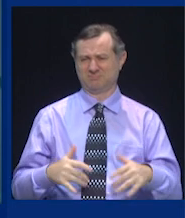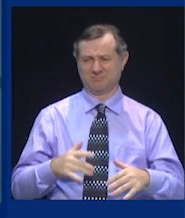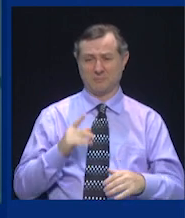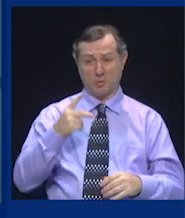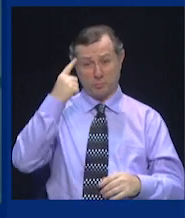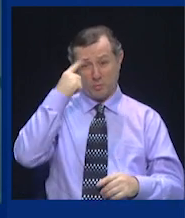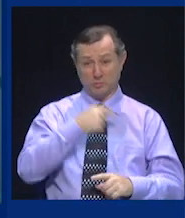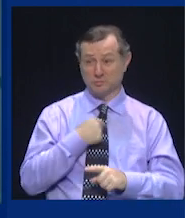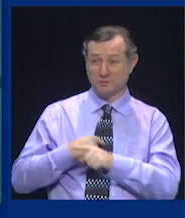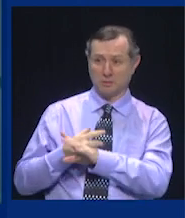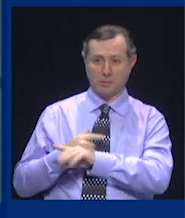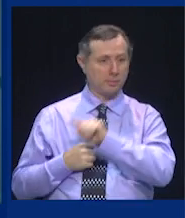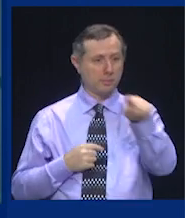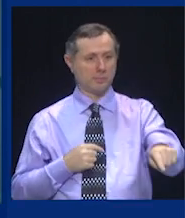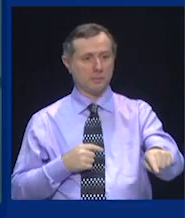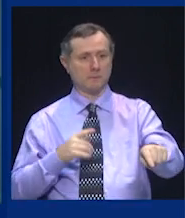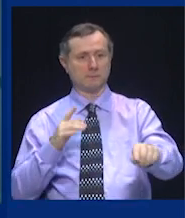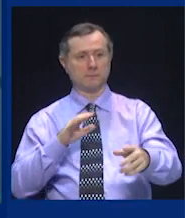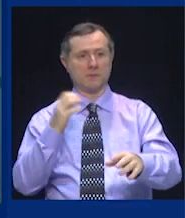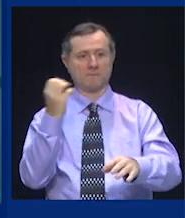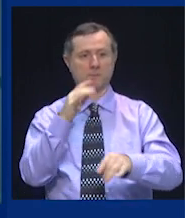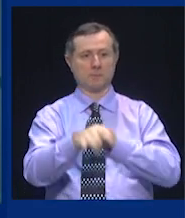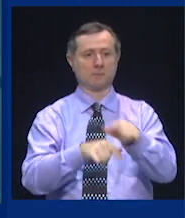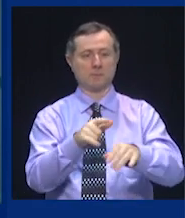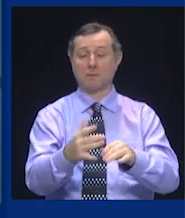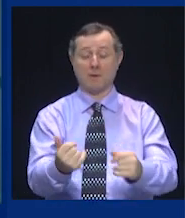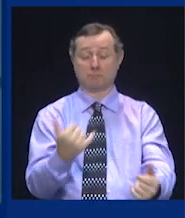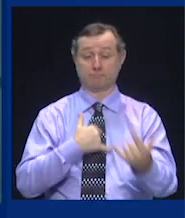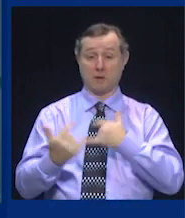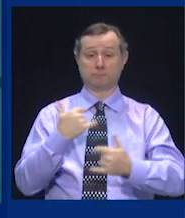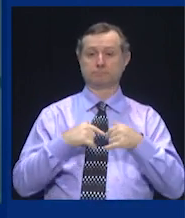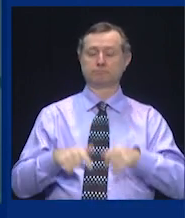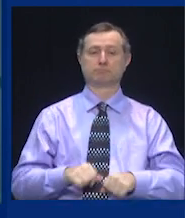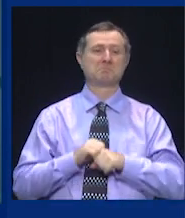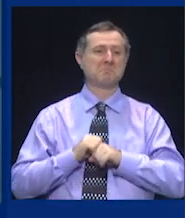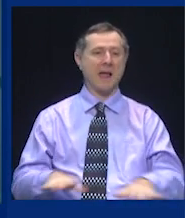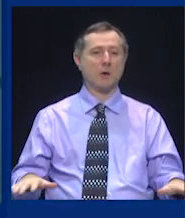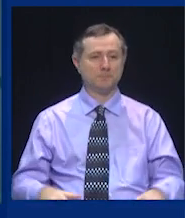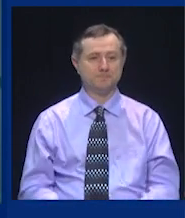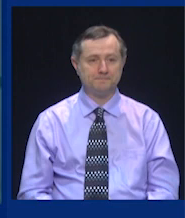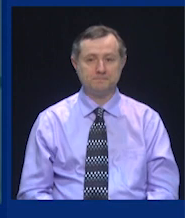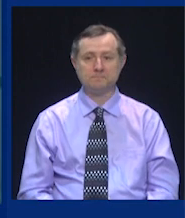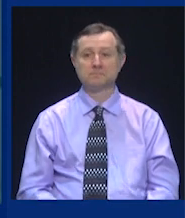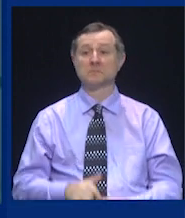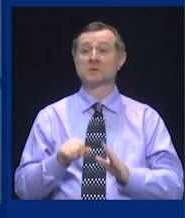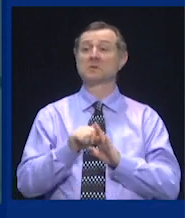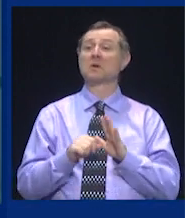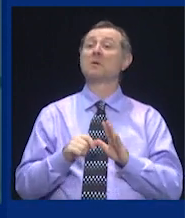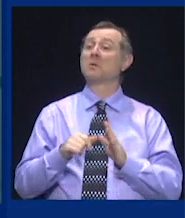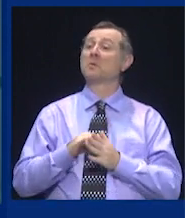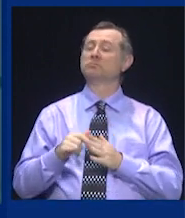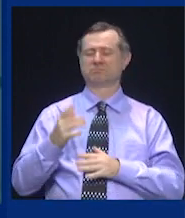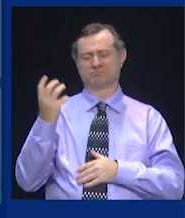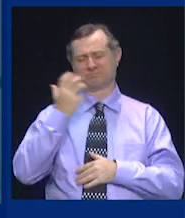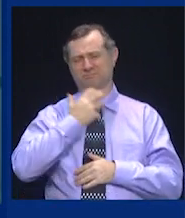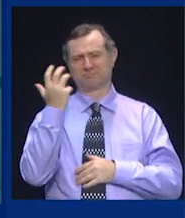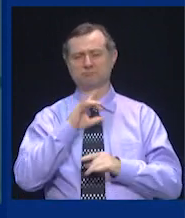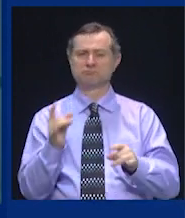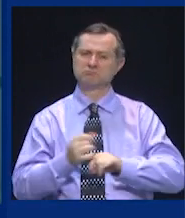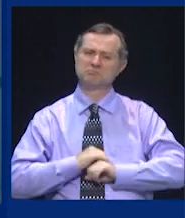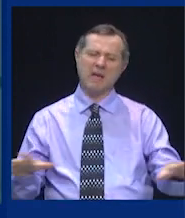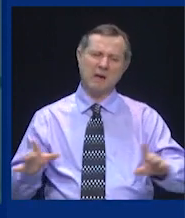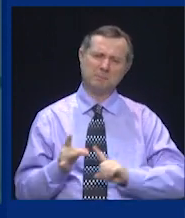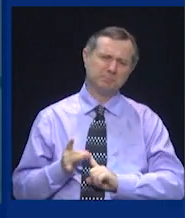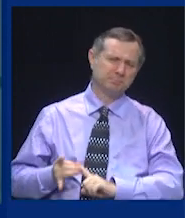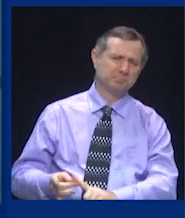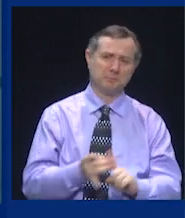to Europe. The planes from Europe come, they land here. And New York exploded. But we exploded alone,